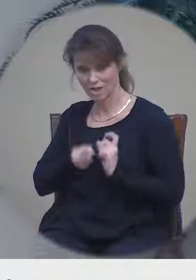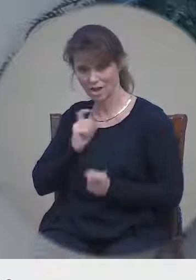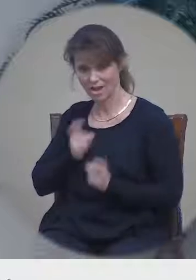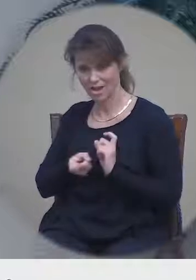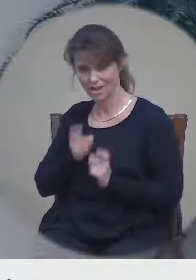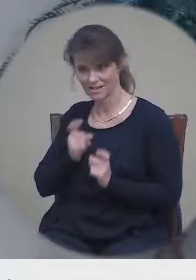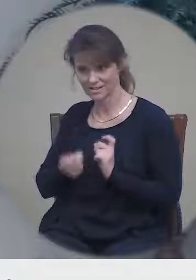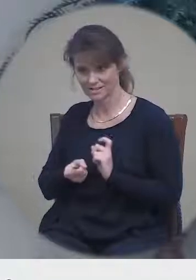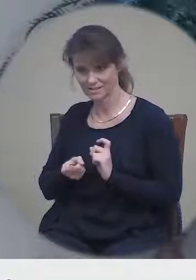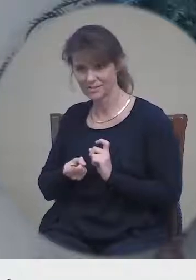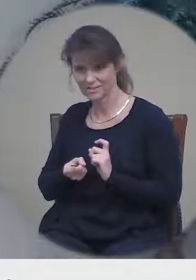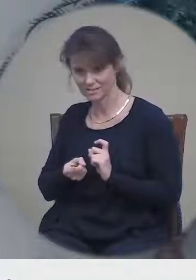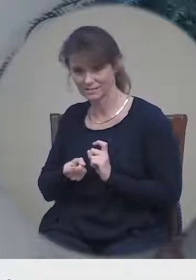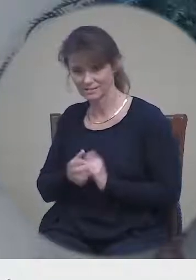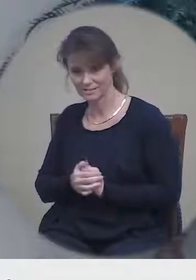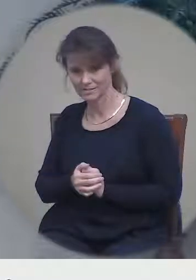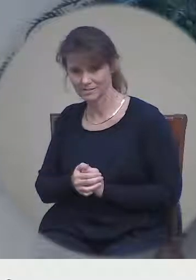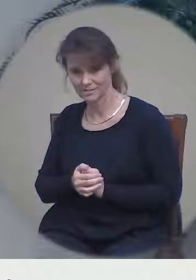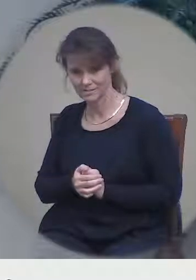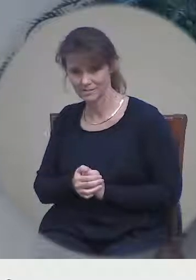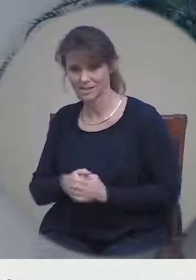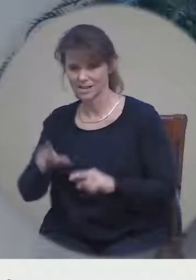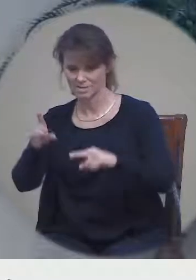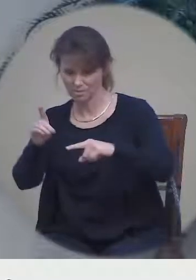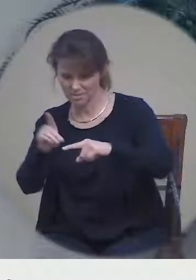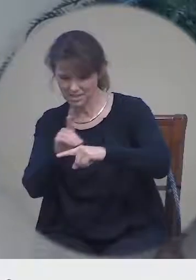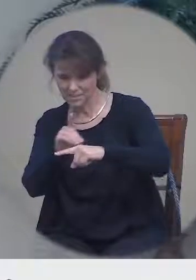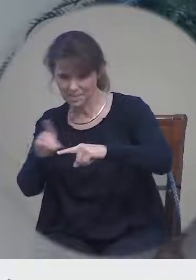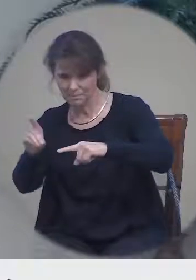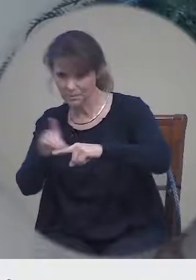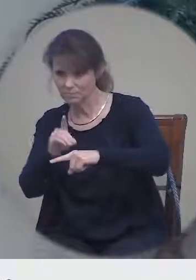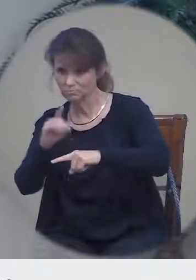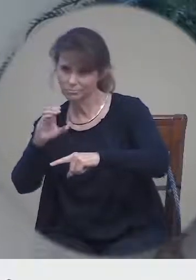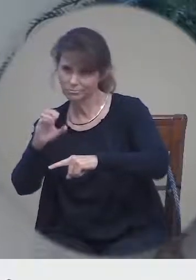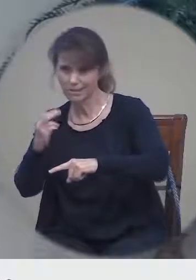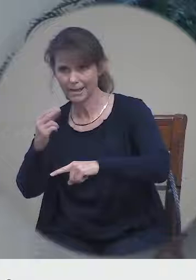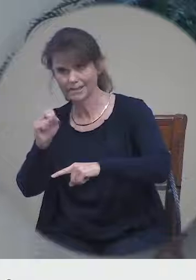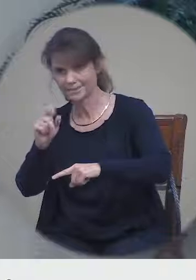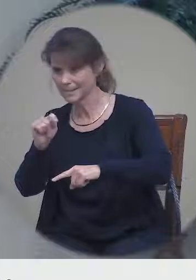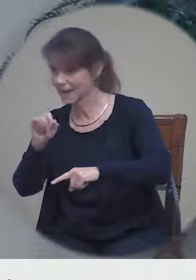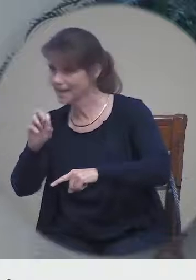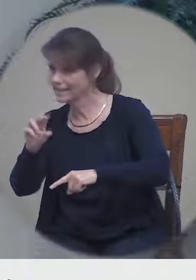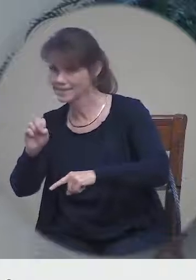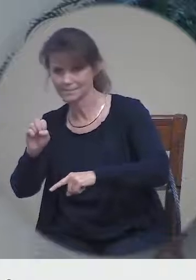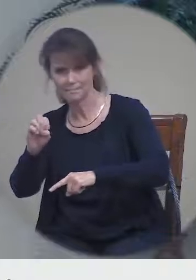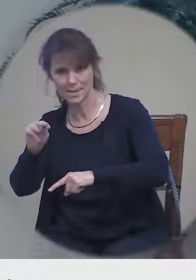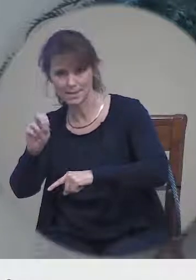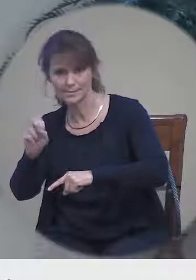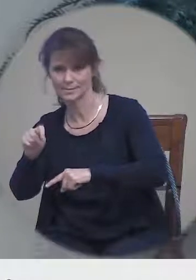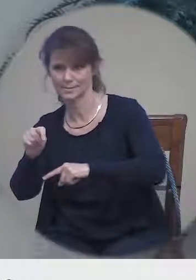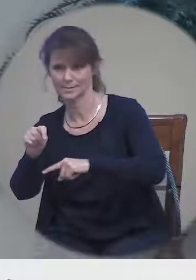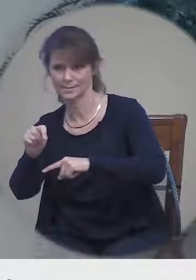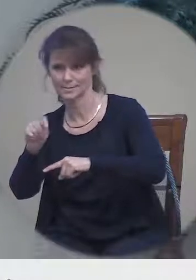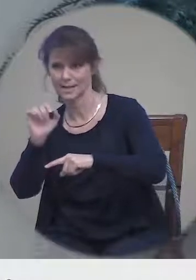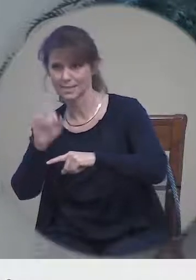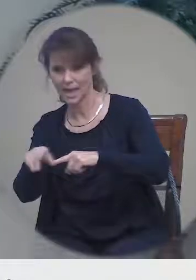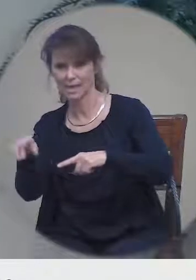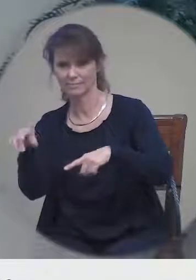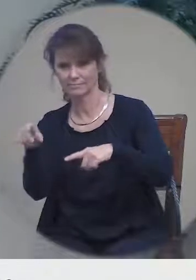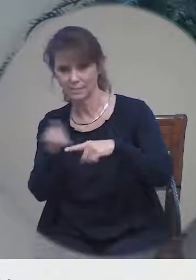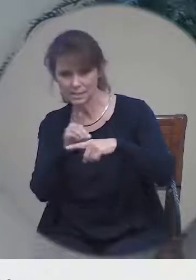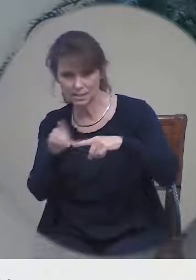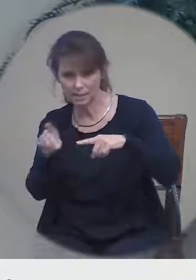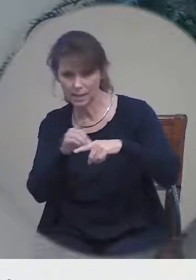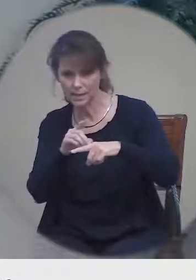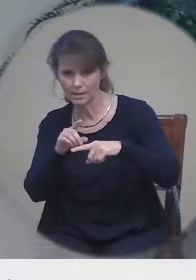haven't answered the question of what chastisement is. But on the other side of it comes the